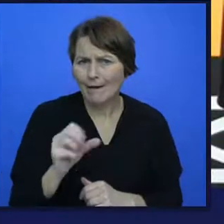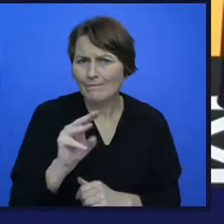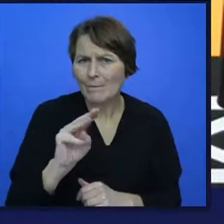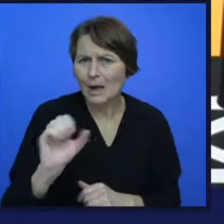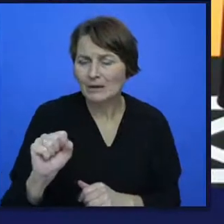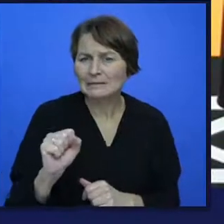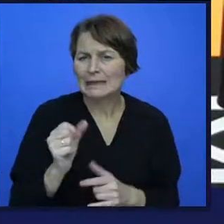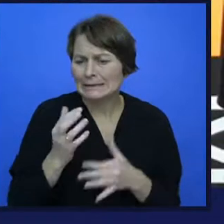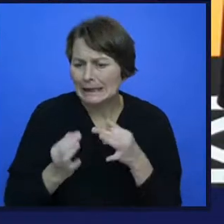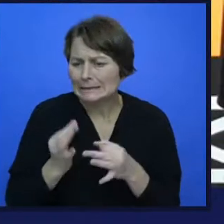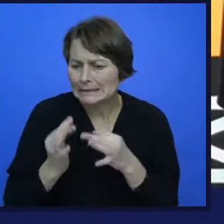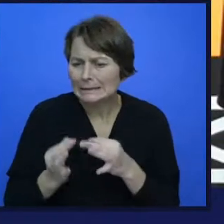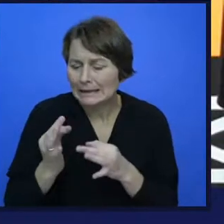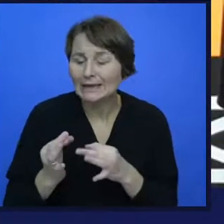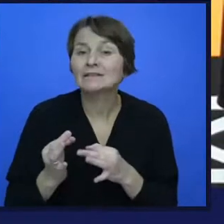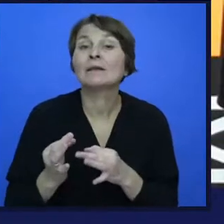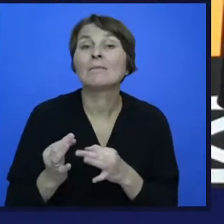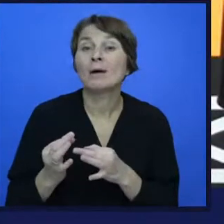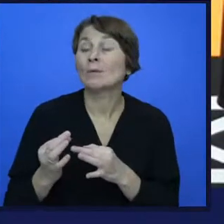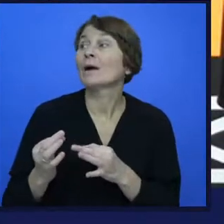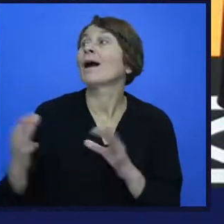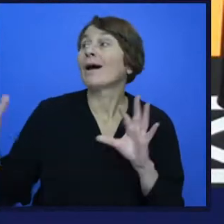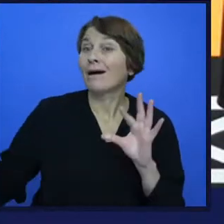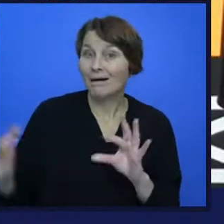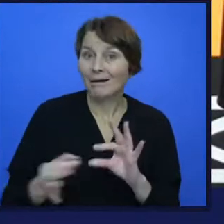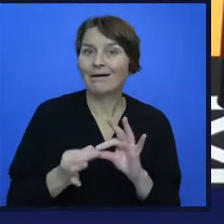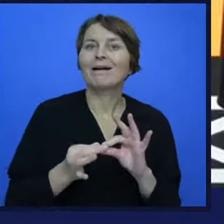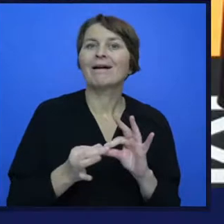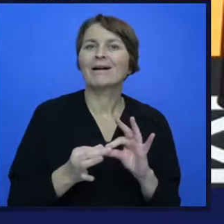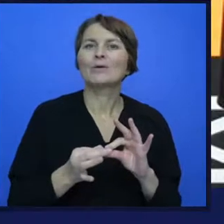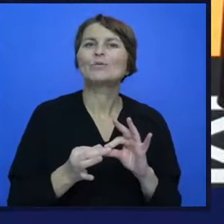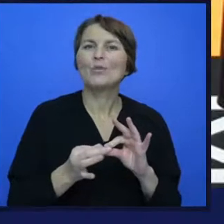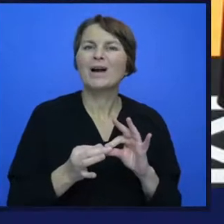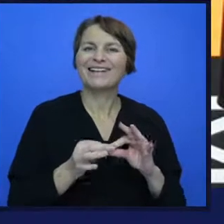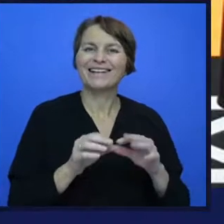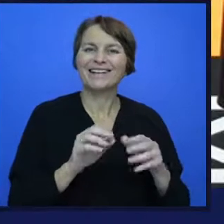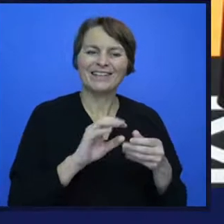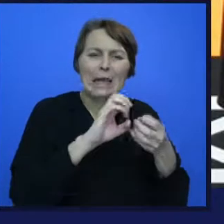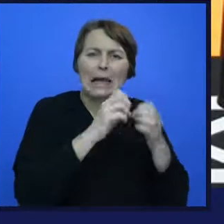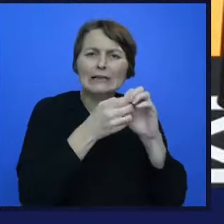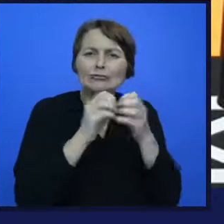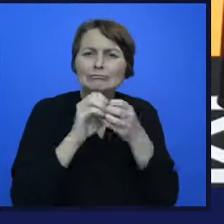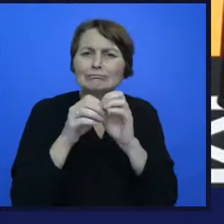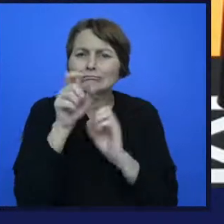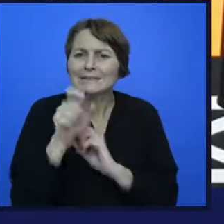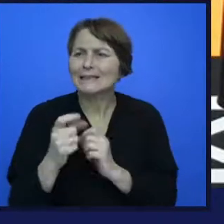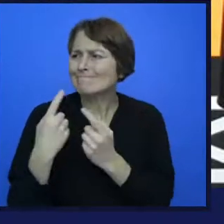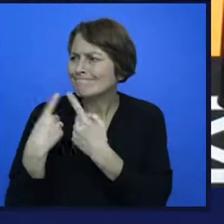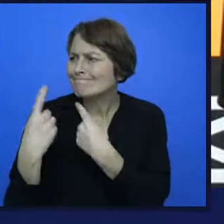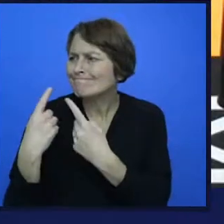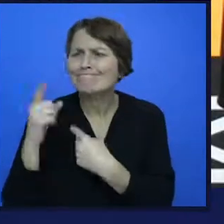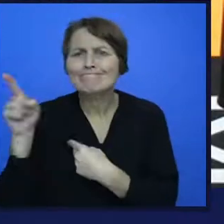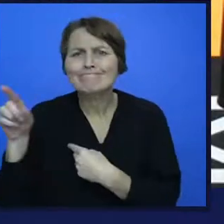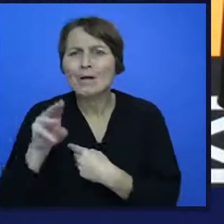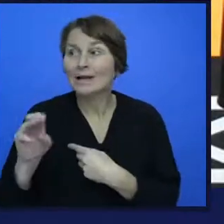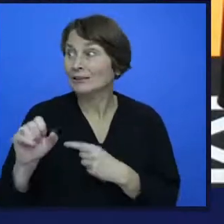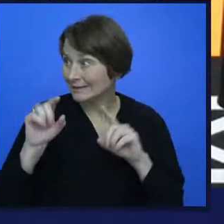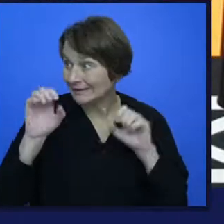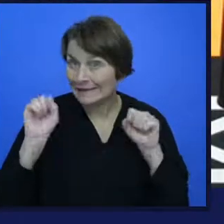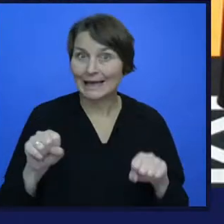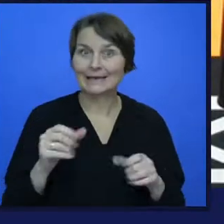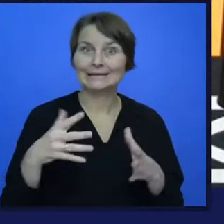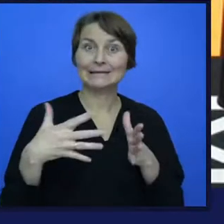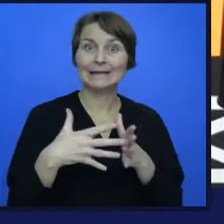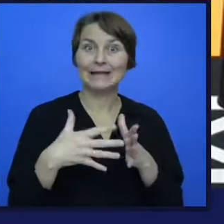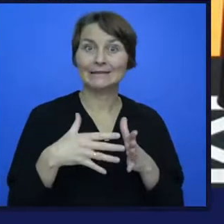made a connection with the engineers here at Microsoft to allow us to run this test and run this functionality to address this opportunity to see if it was